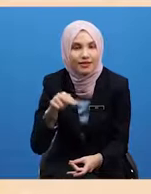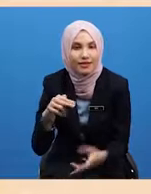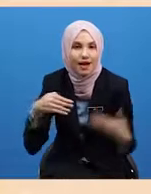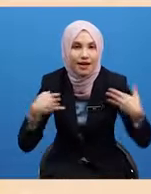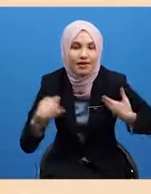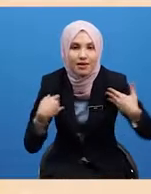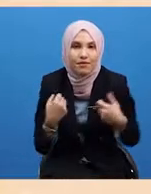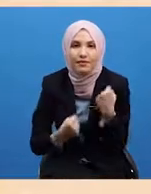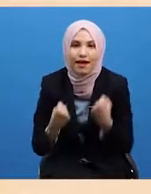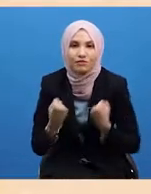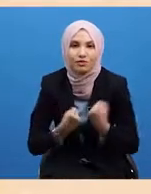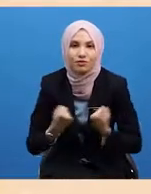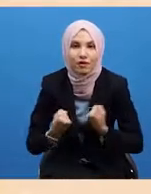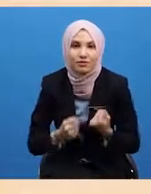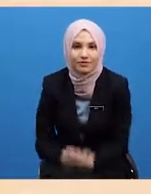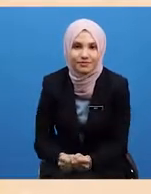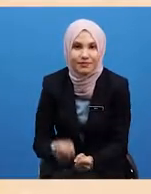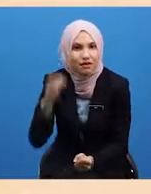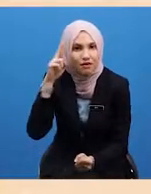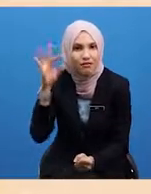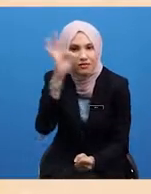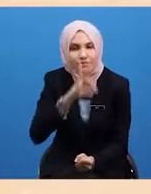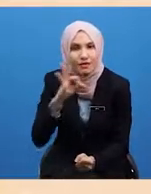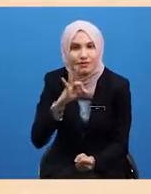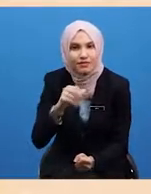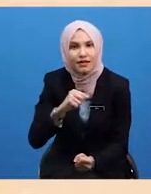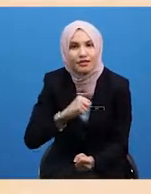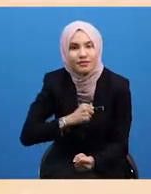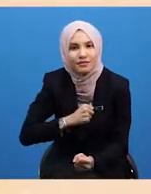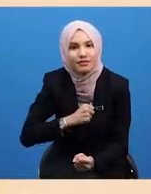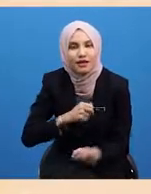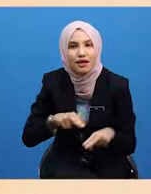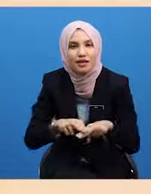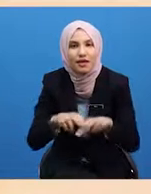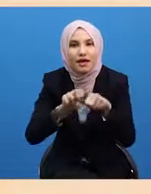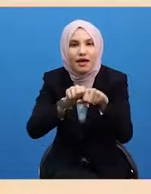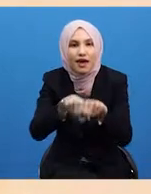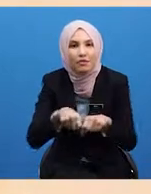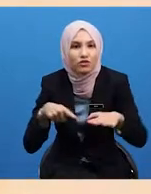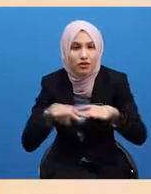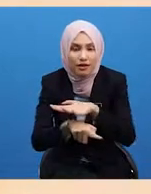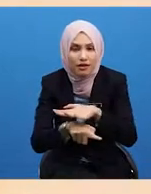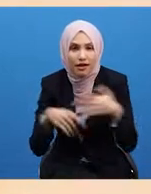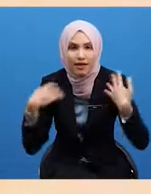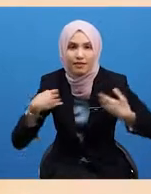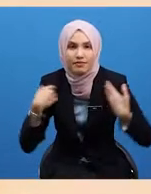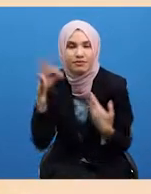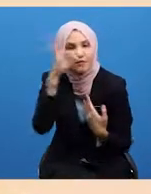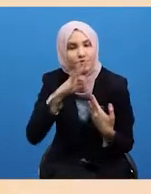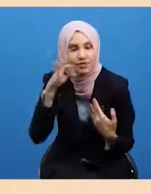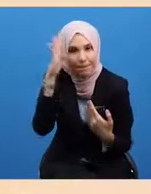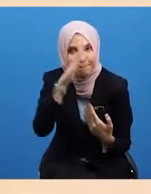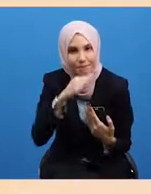and sports. Richard finds himself unable to kill animals as he finds